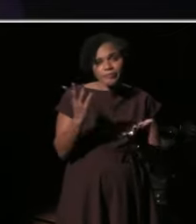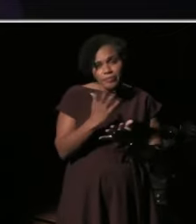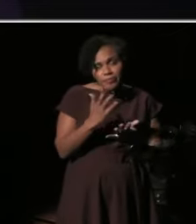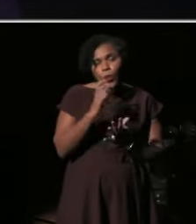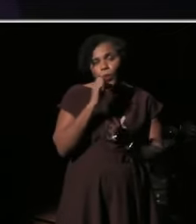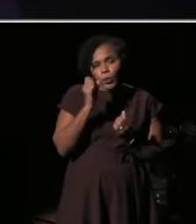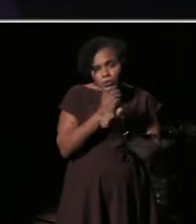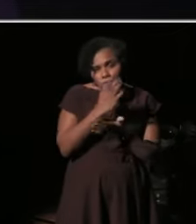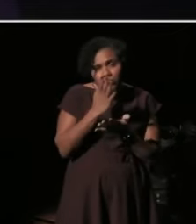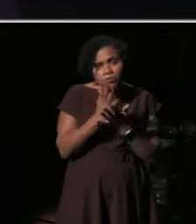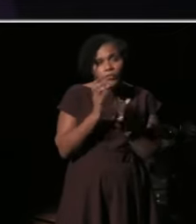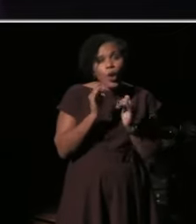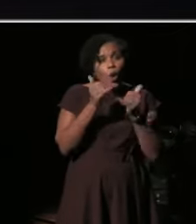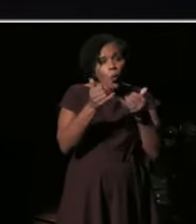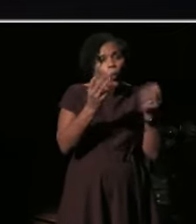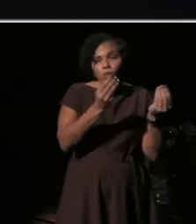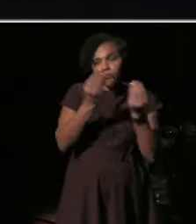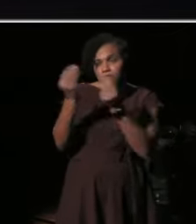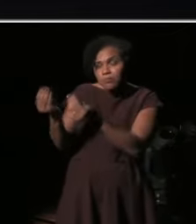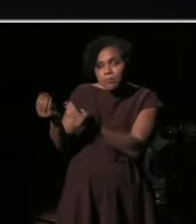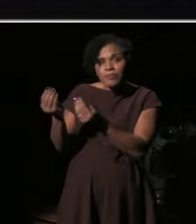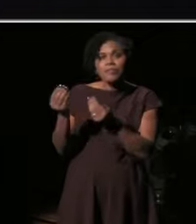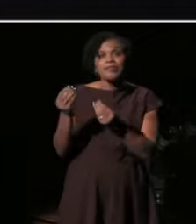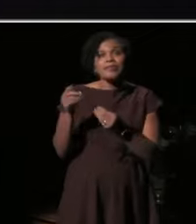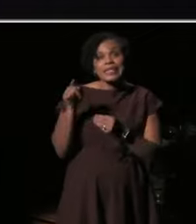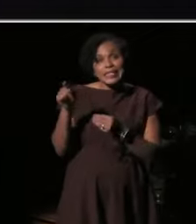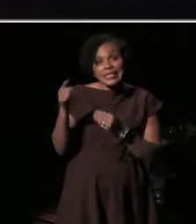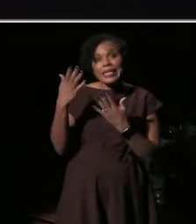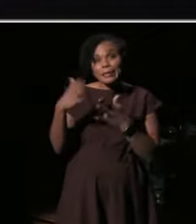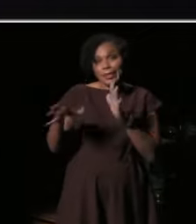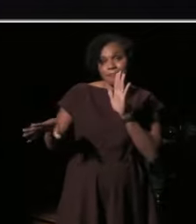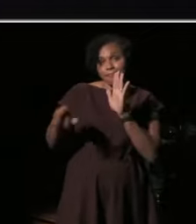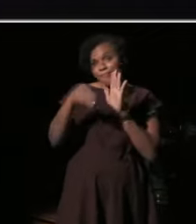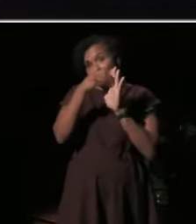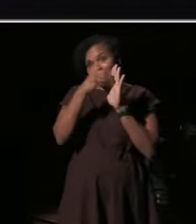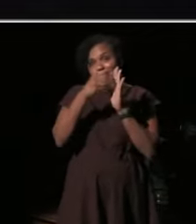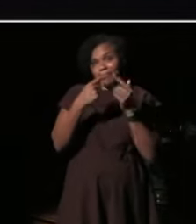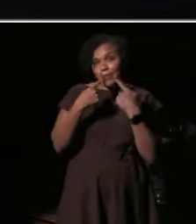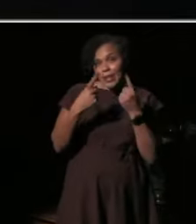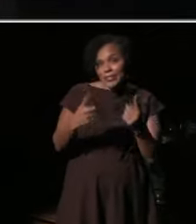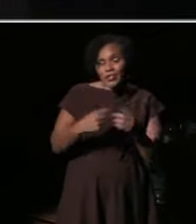sure that he receives his award, and he has sent us a message.